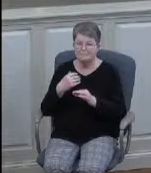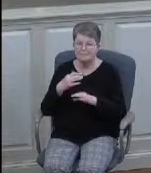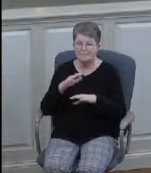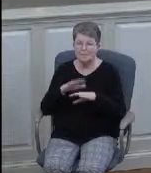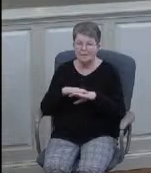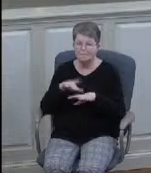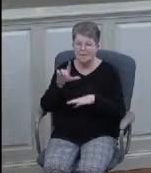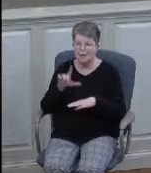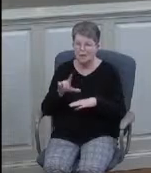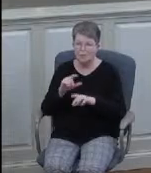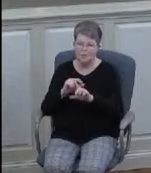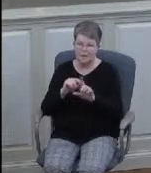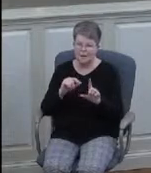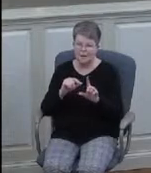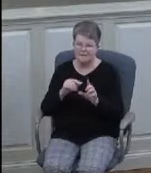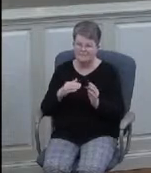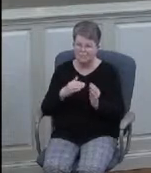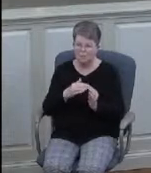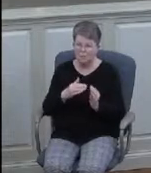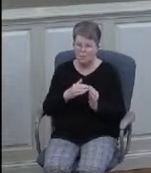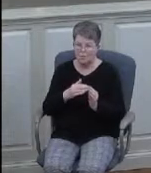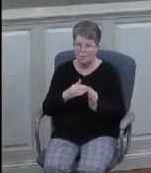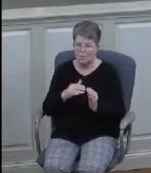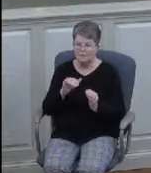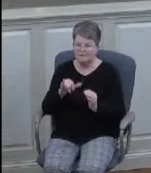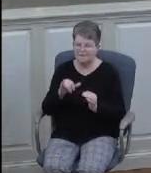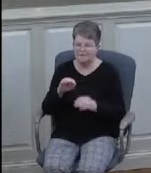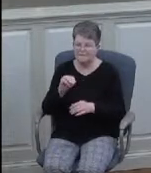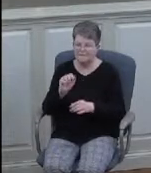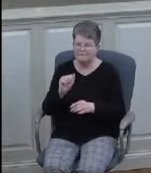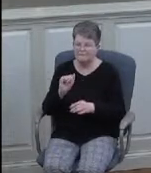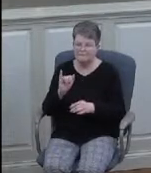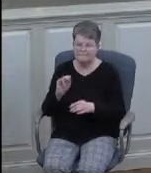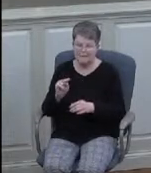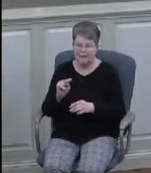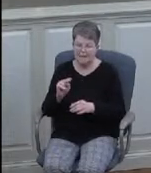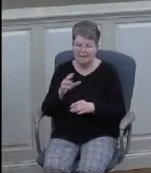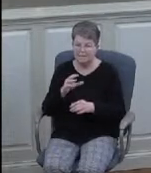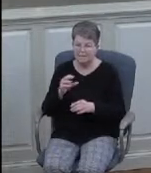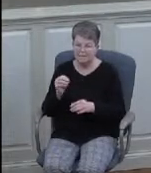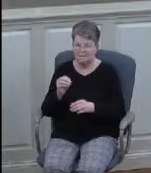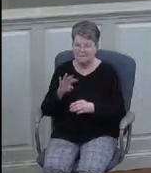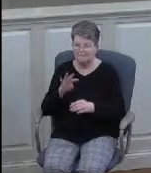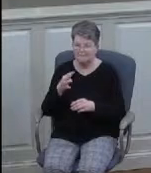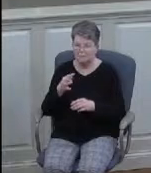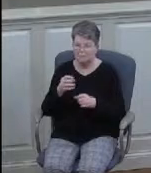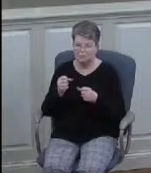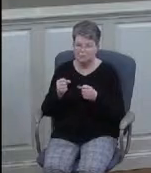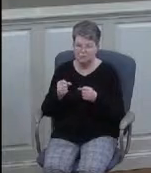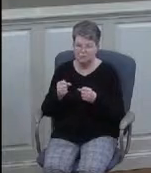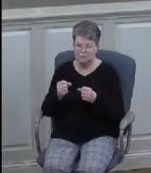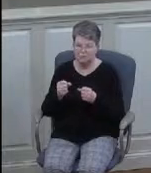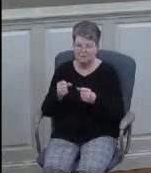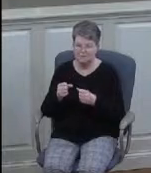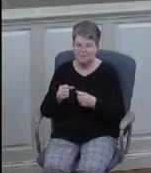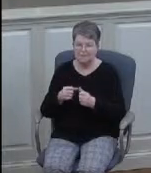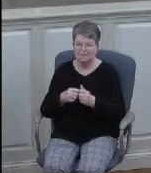on the lower left-hand corner, that's the corner of Main and 4th Street